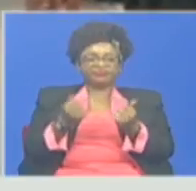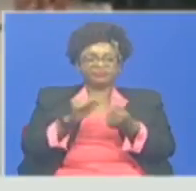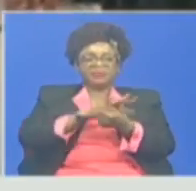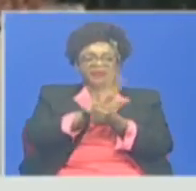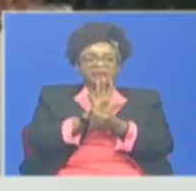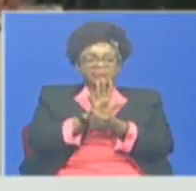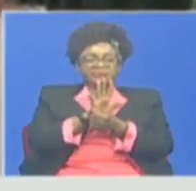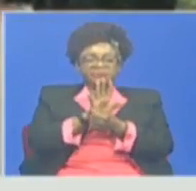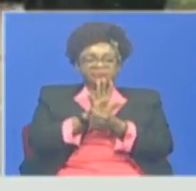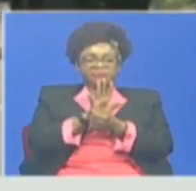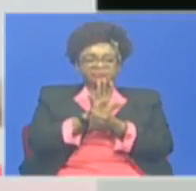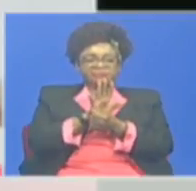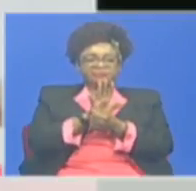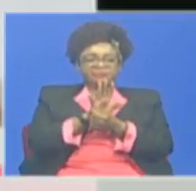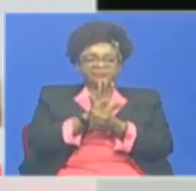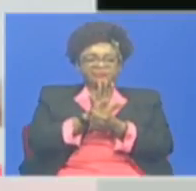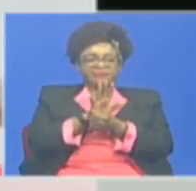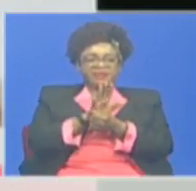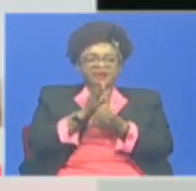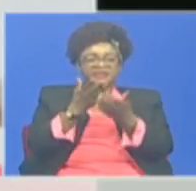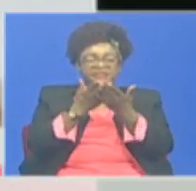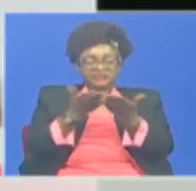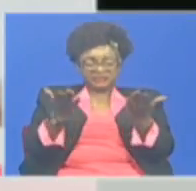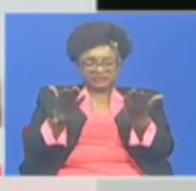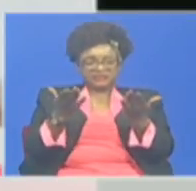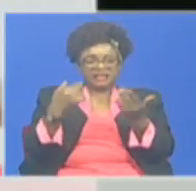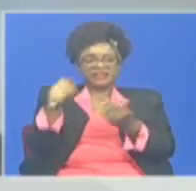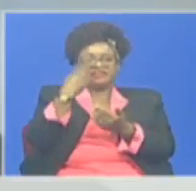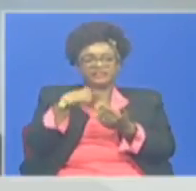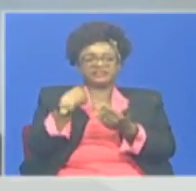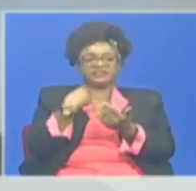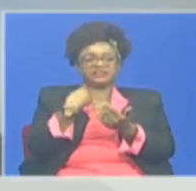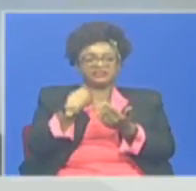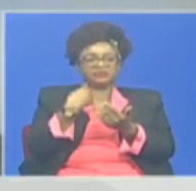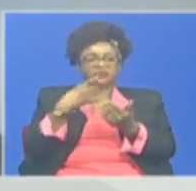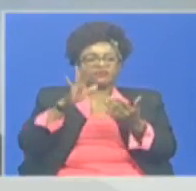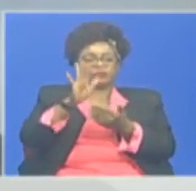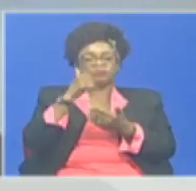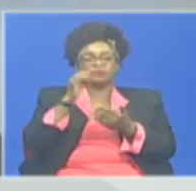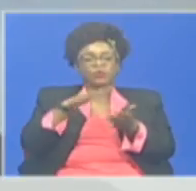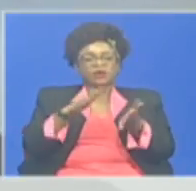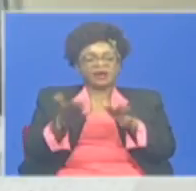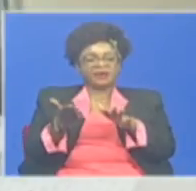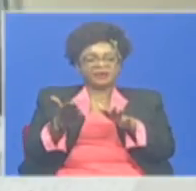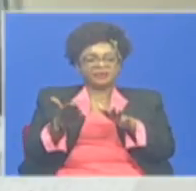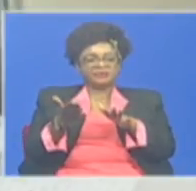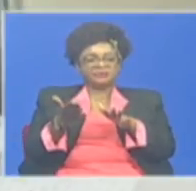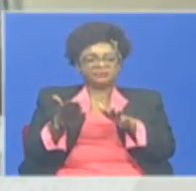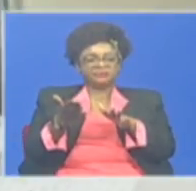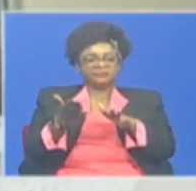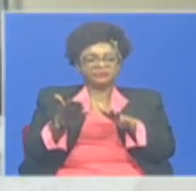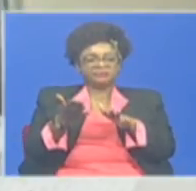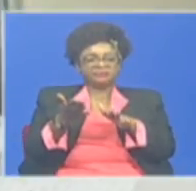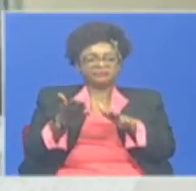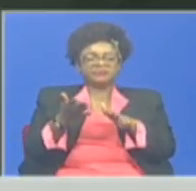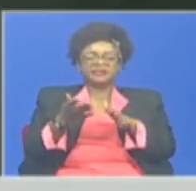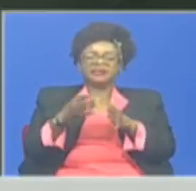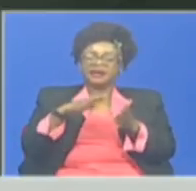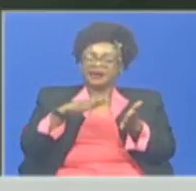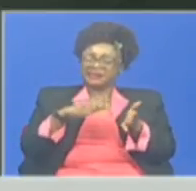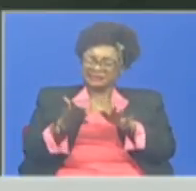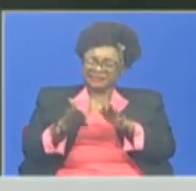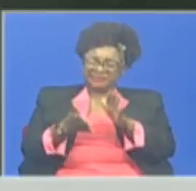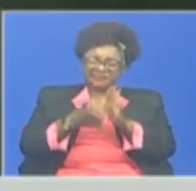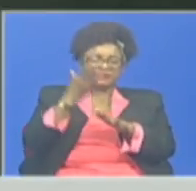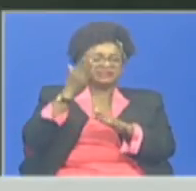the numbers. These are the faces. Their deaths as quick as their burials, now conducted